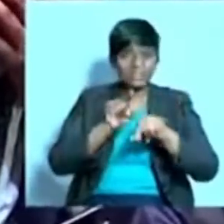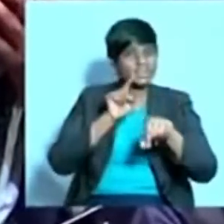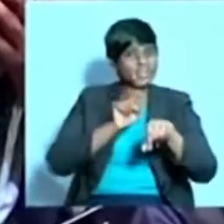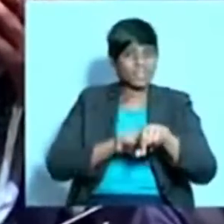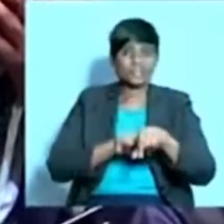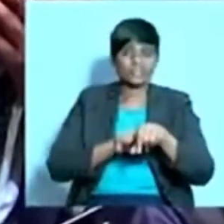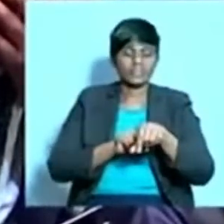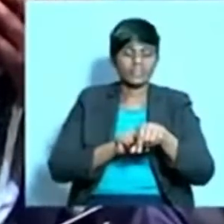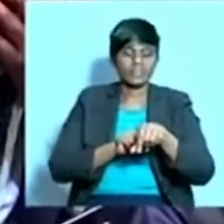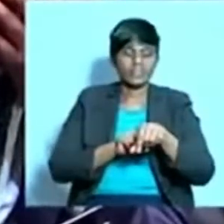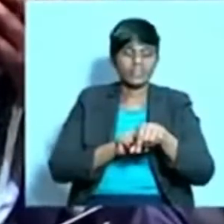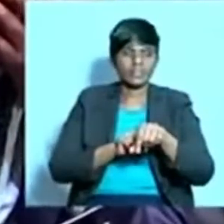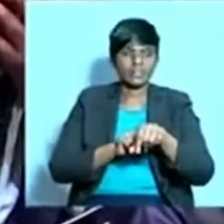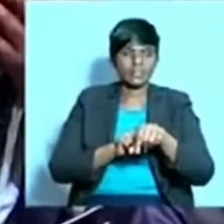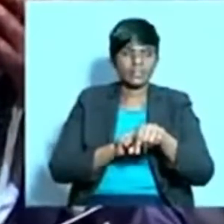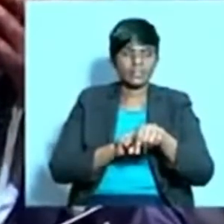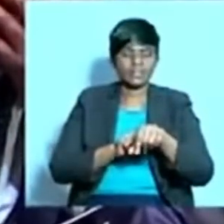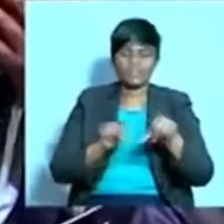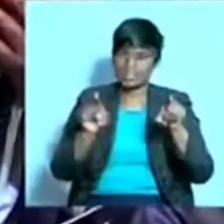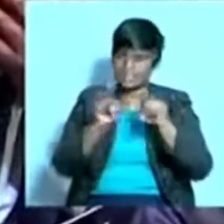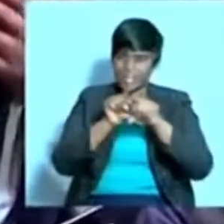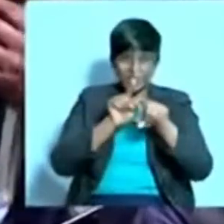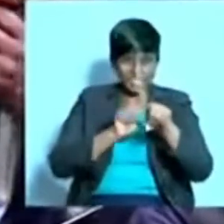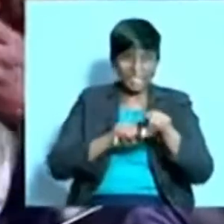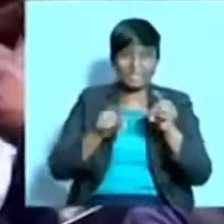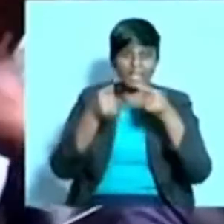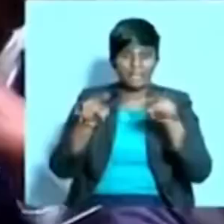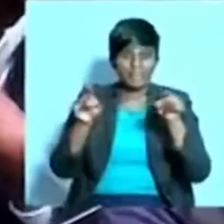contemporaneously there and then.